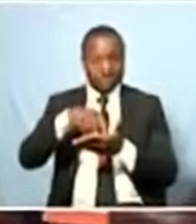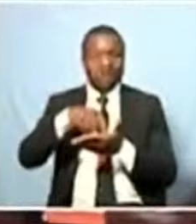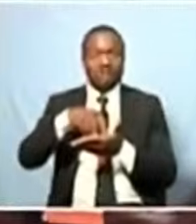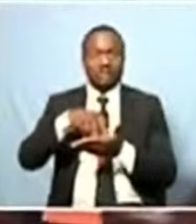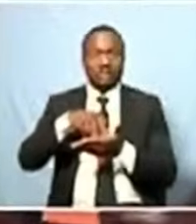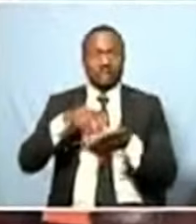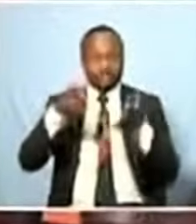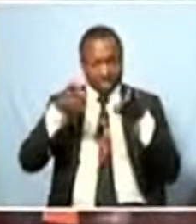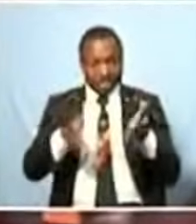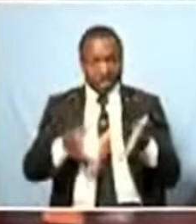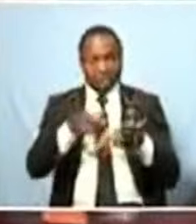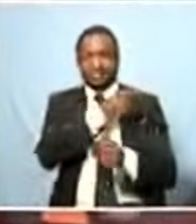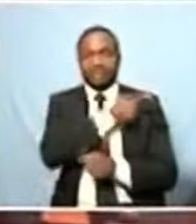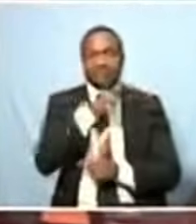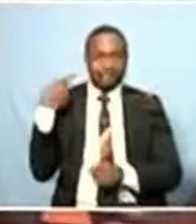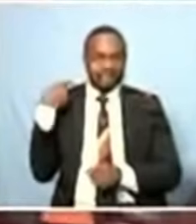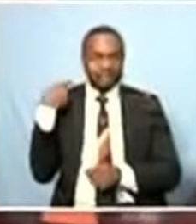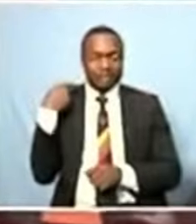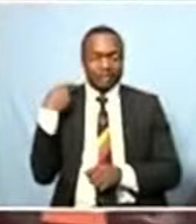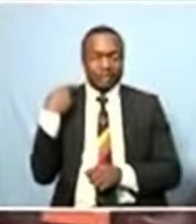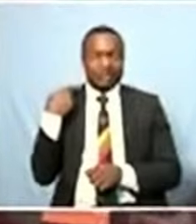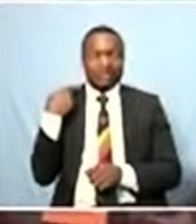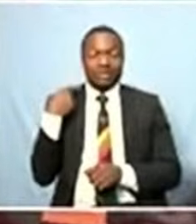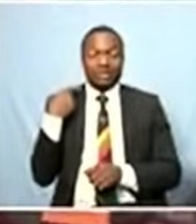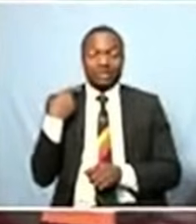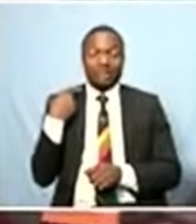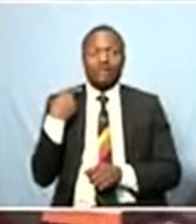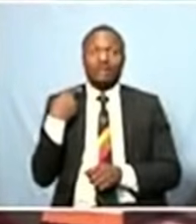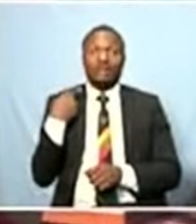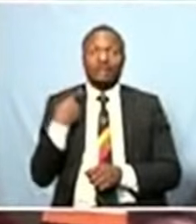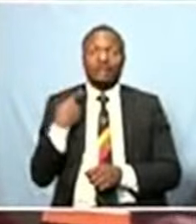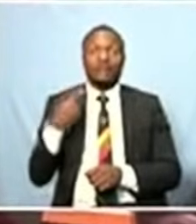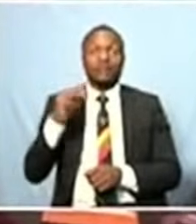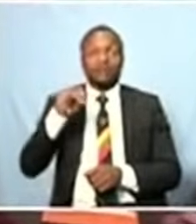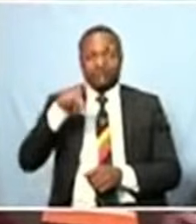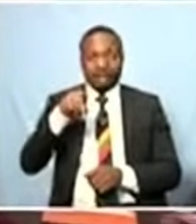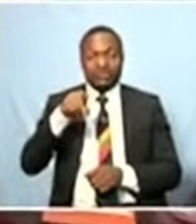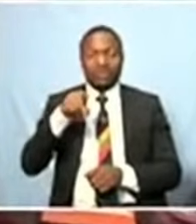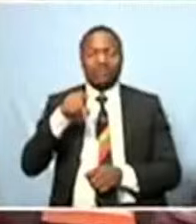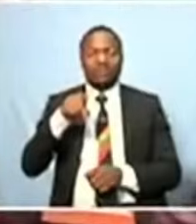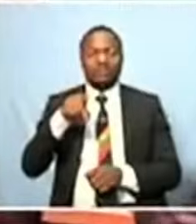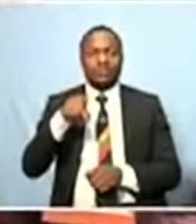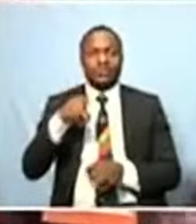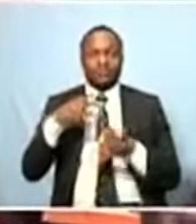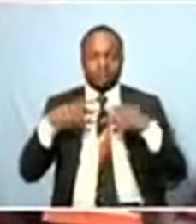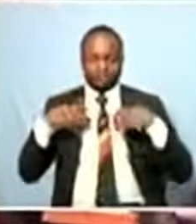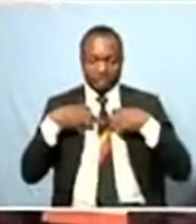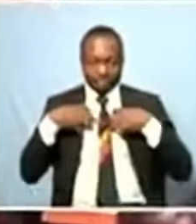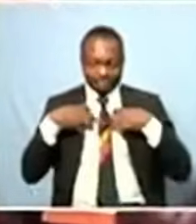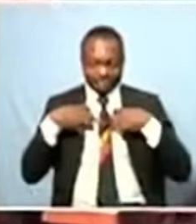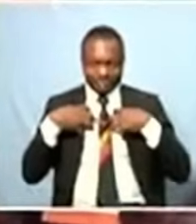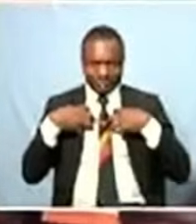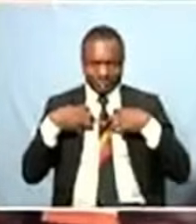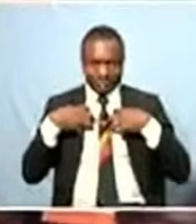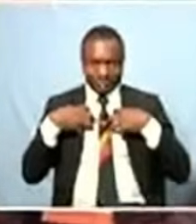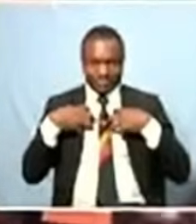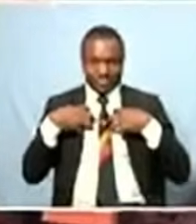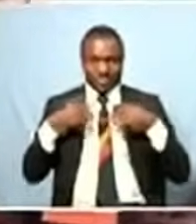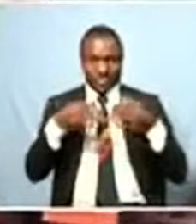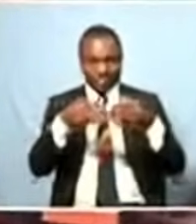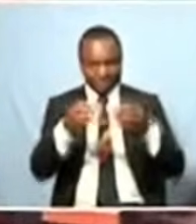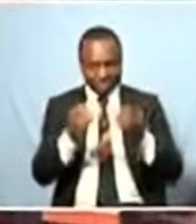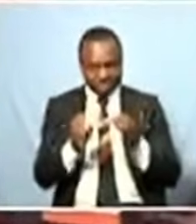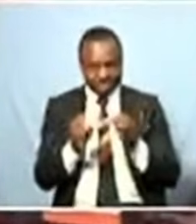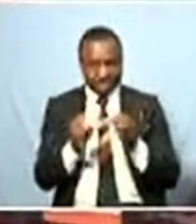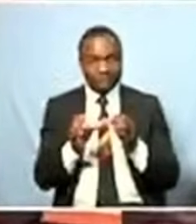in this august house as the duly elected representative of the good people of Mfuwe parliamentary constituency.